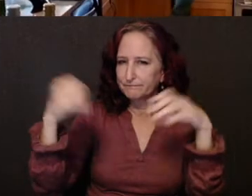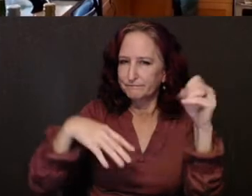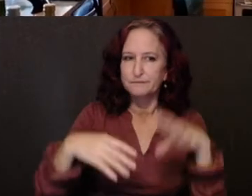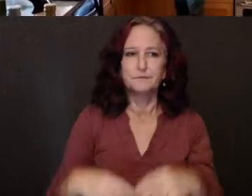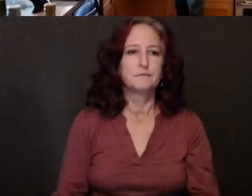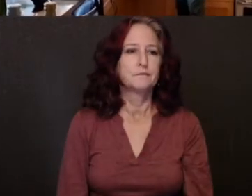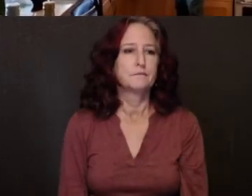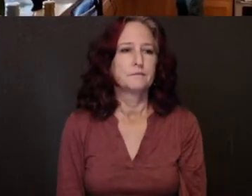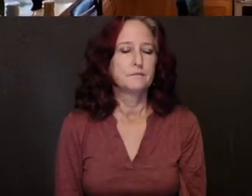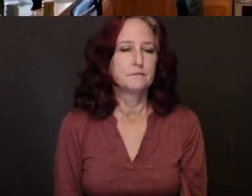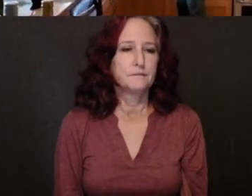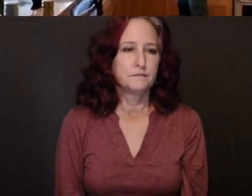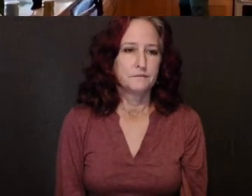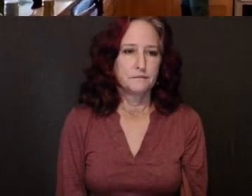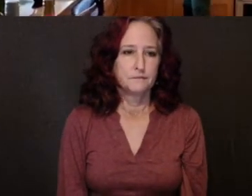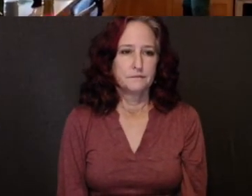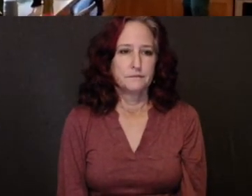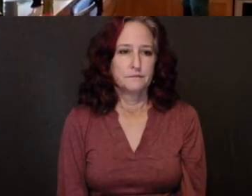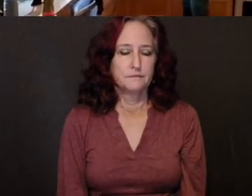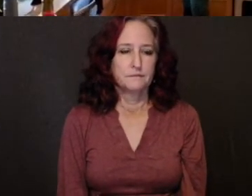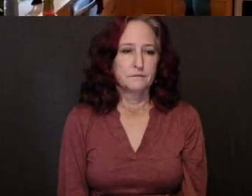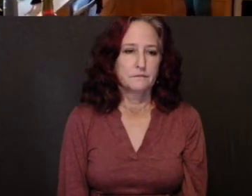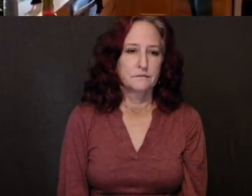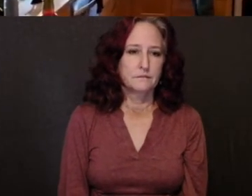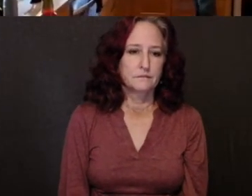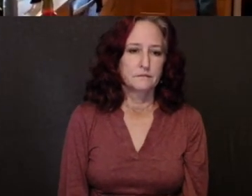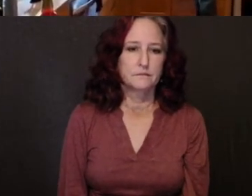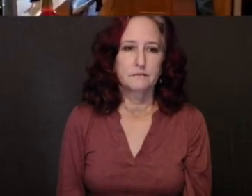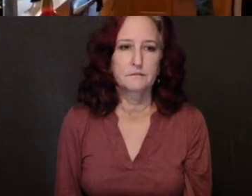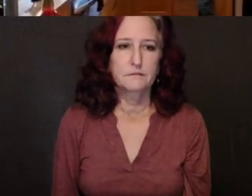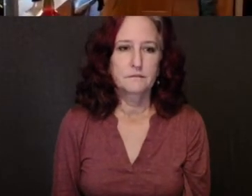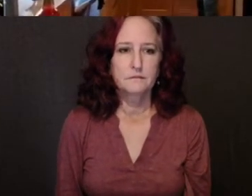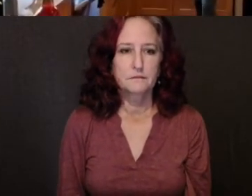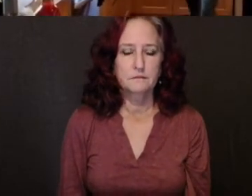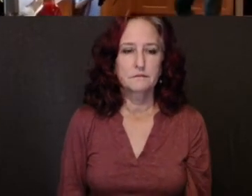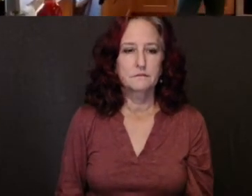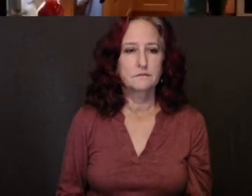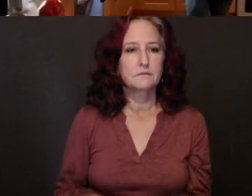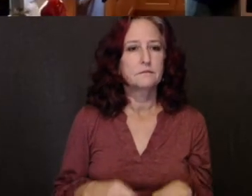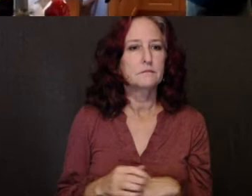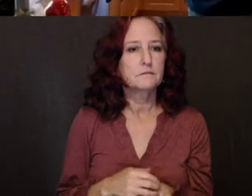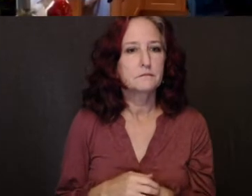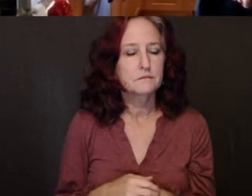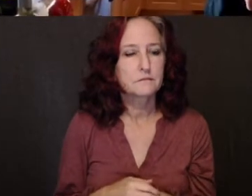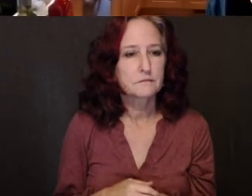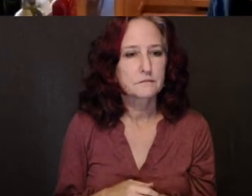Because I think it's a lot has to do with the flavoring that you're putting in it.